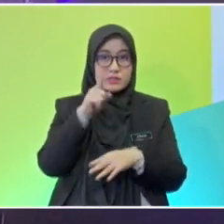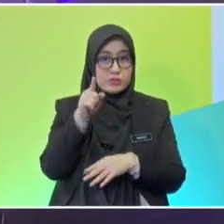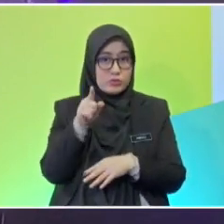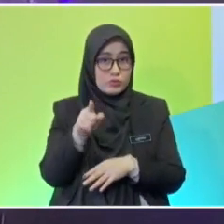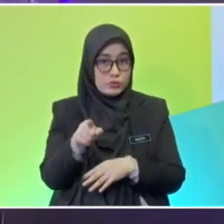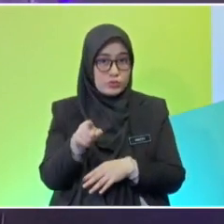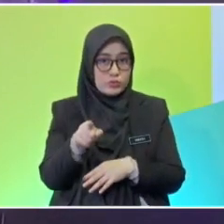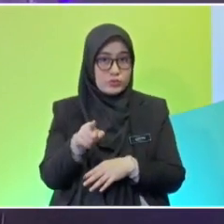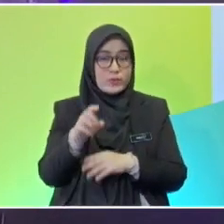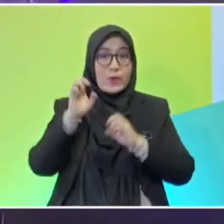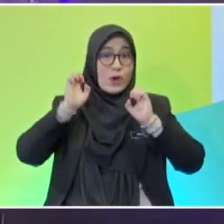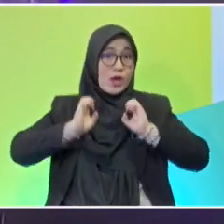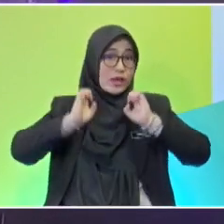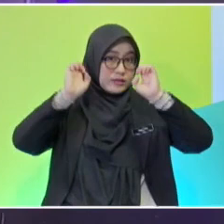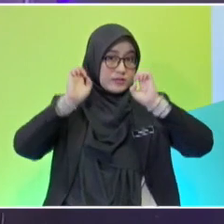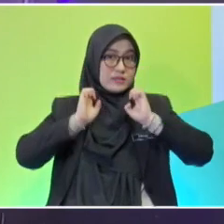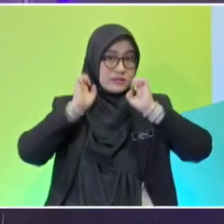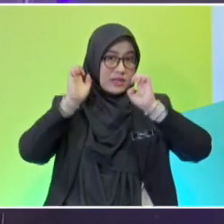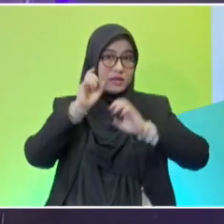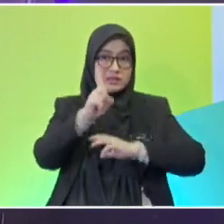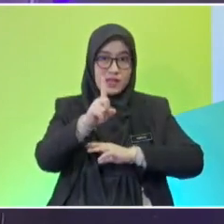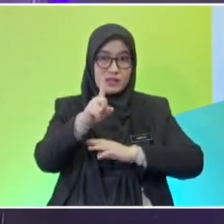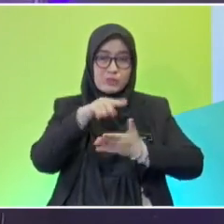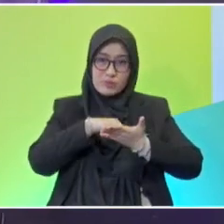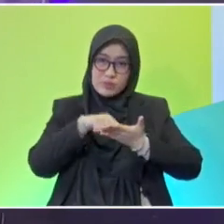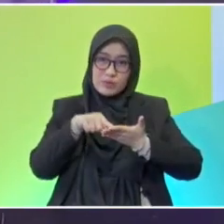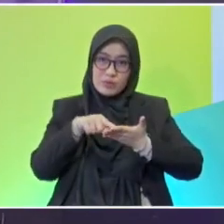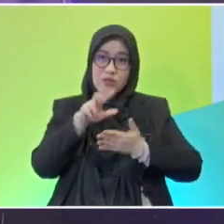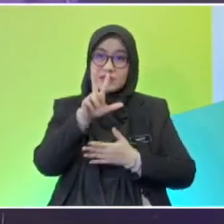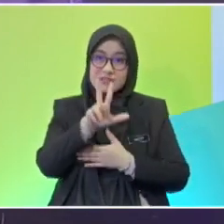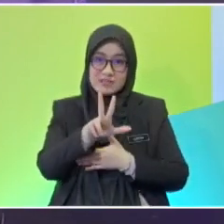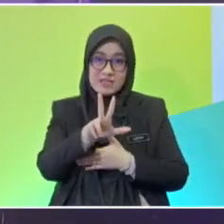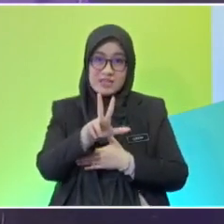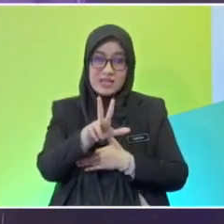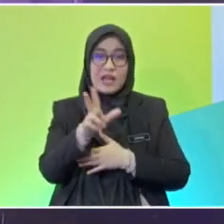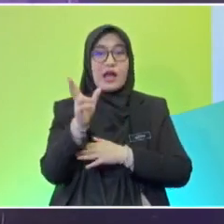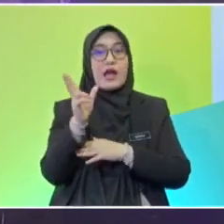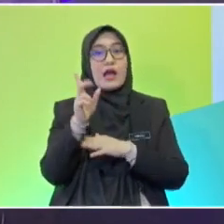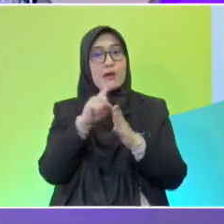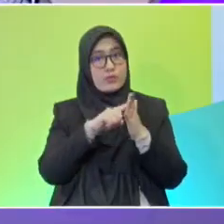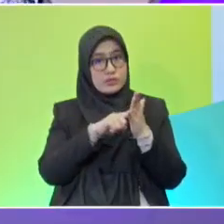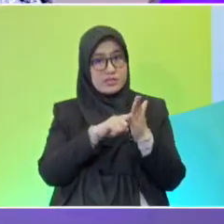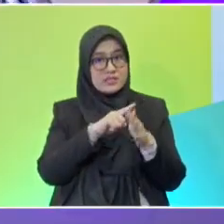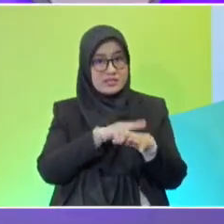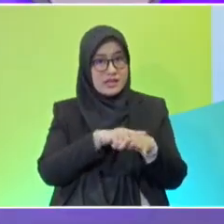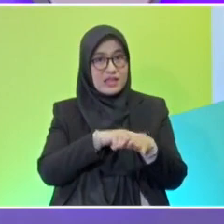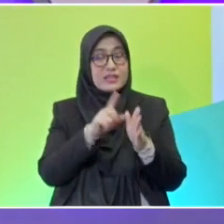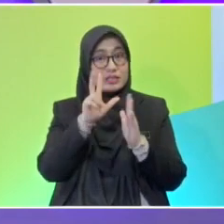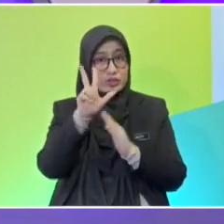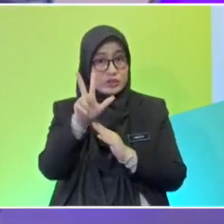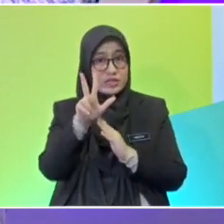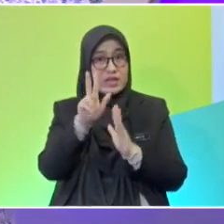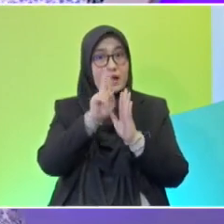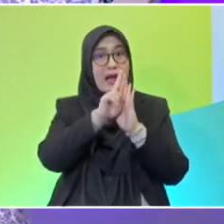3 hours? 3 hours. 3 hours, Yes. Okay, very good. So Shafika has answered my question, and from